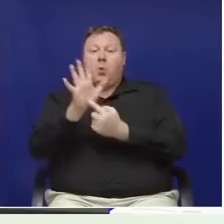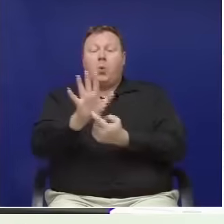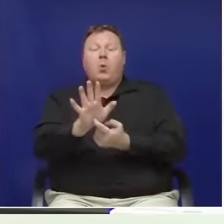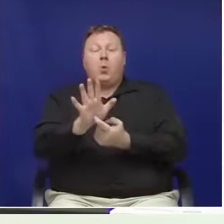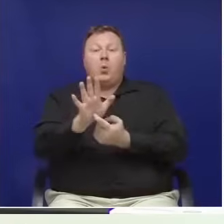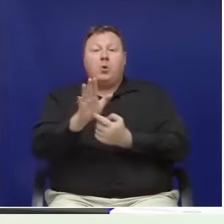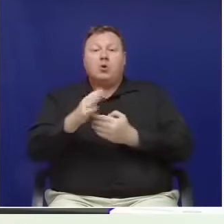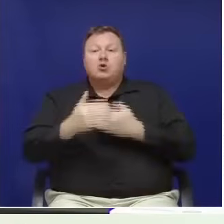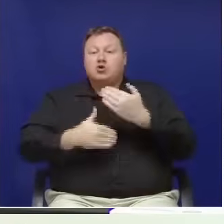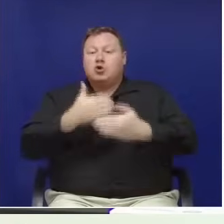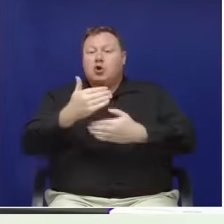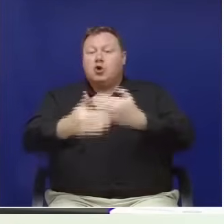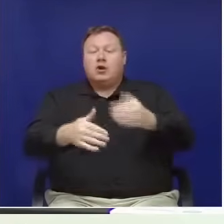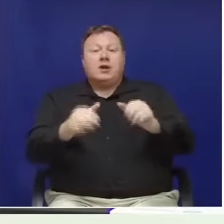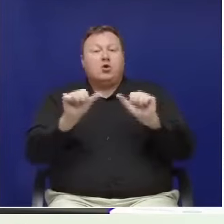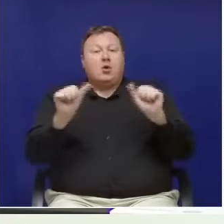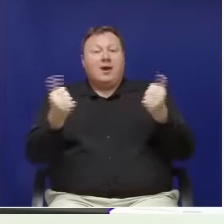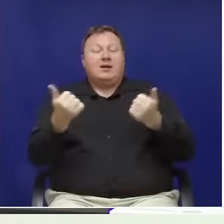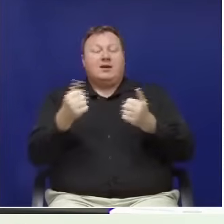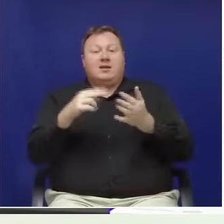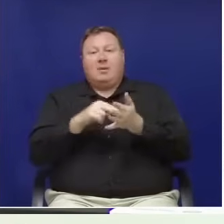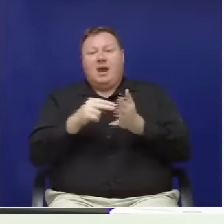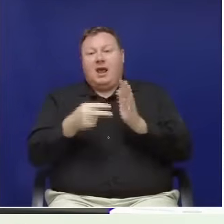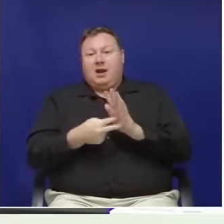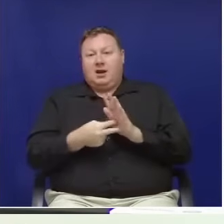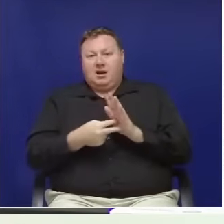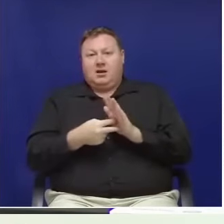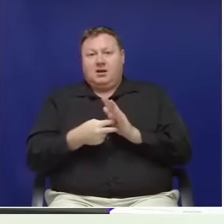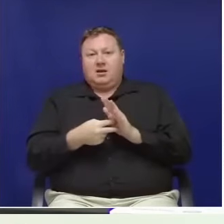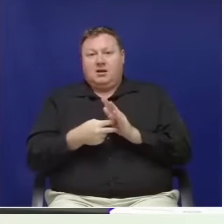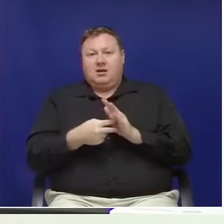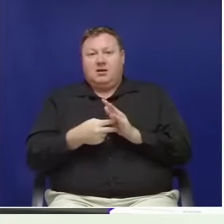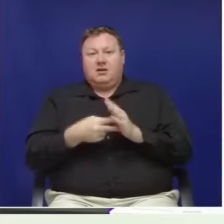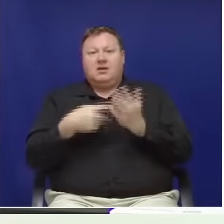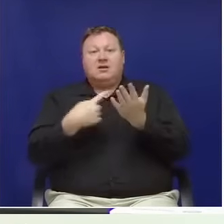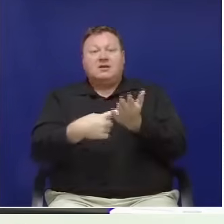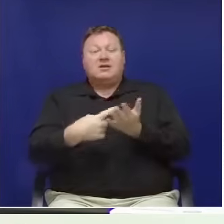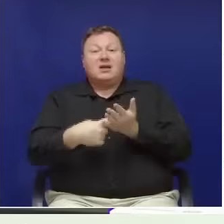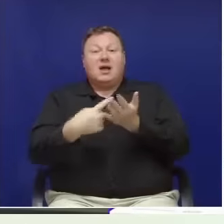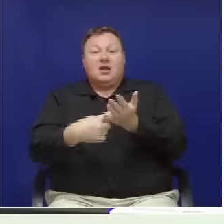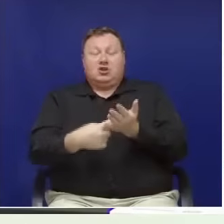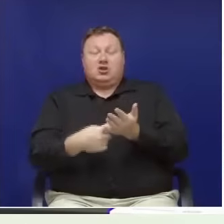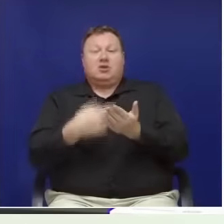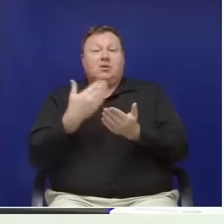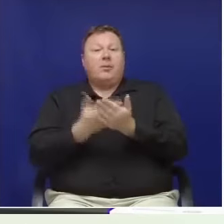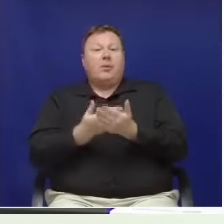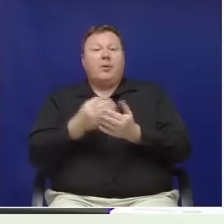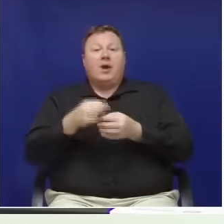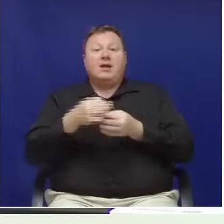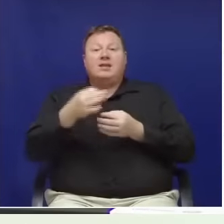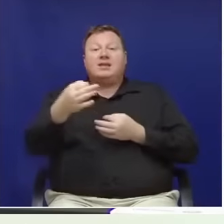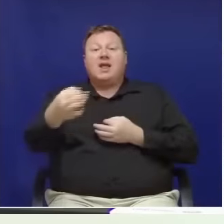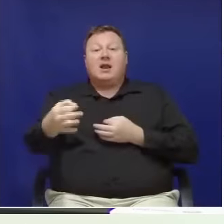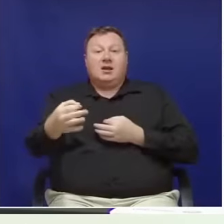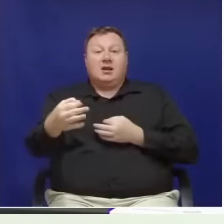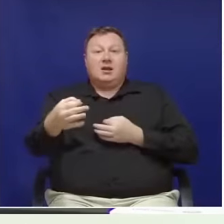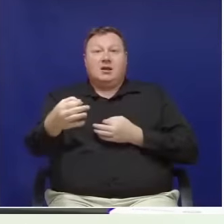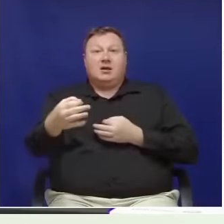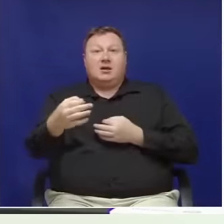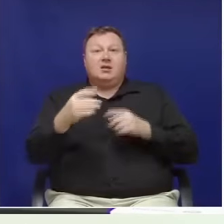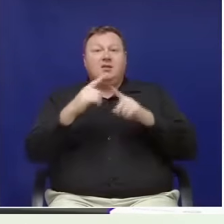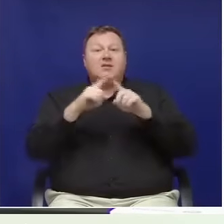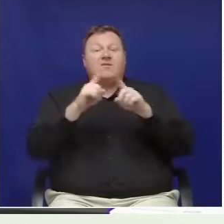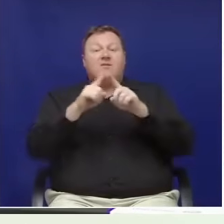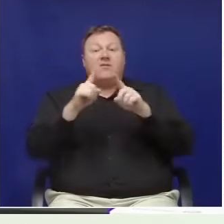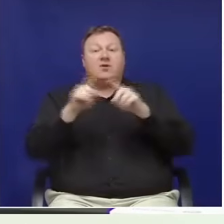Greatness plan, discussions are likely to extend across a multitude of